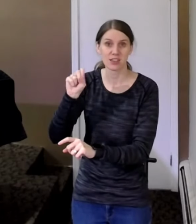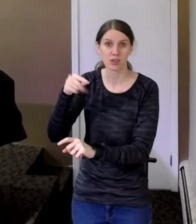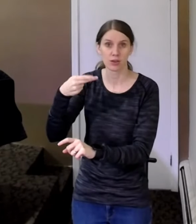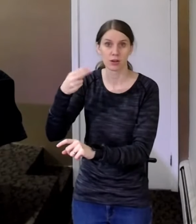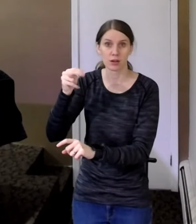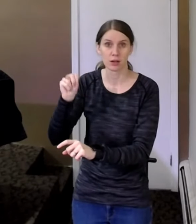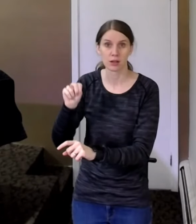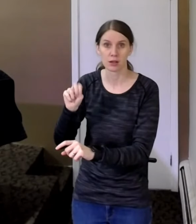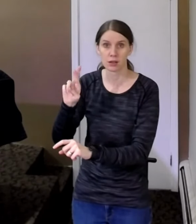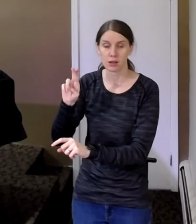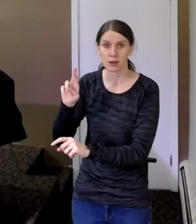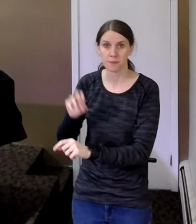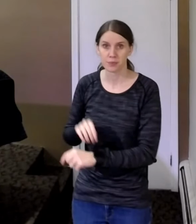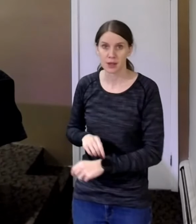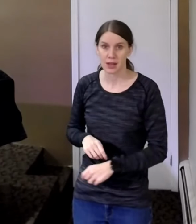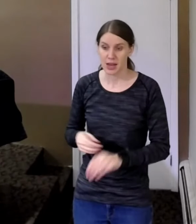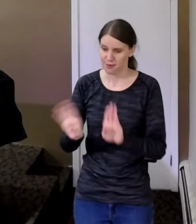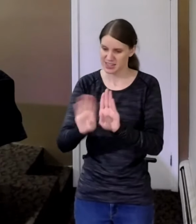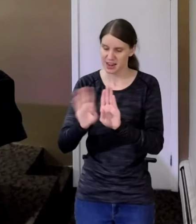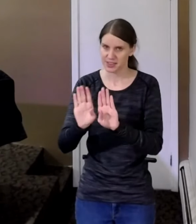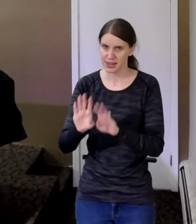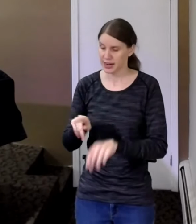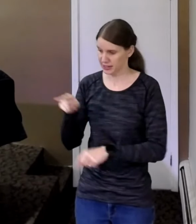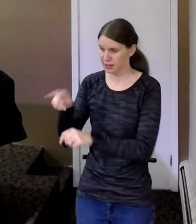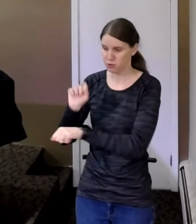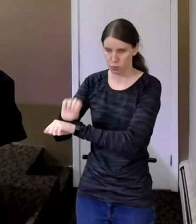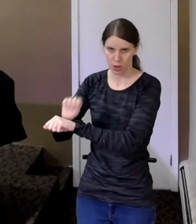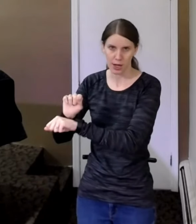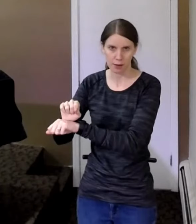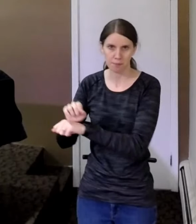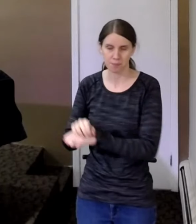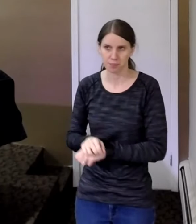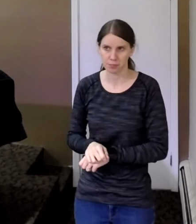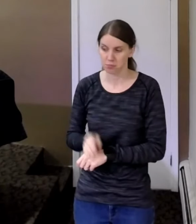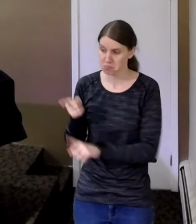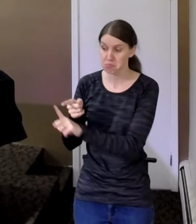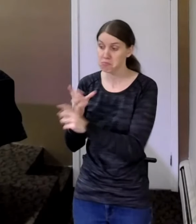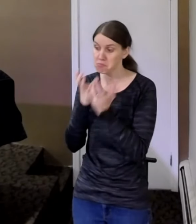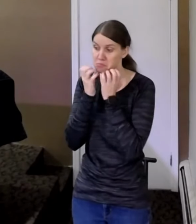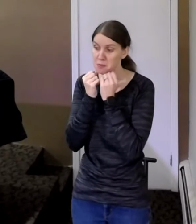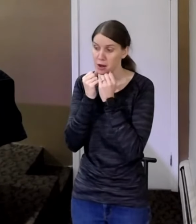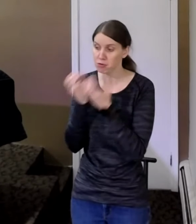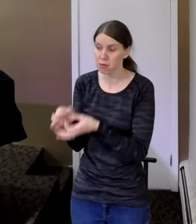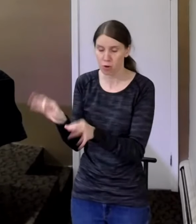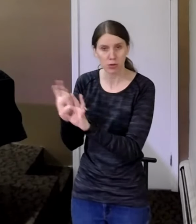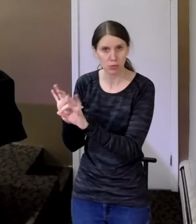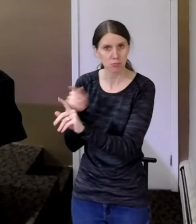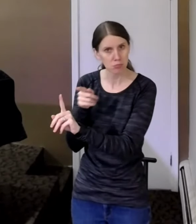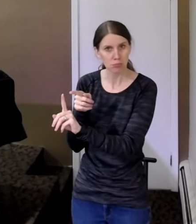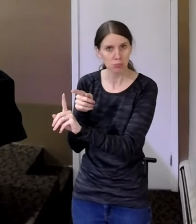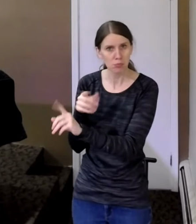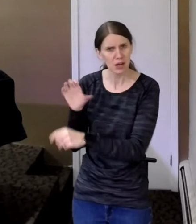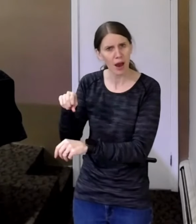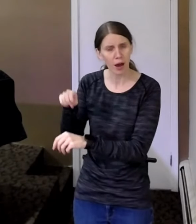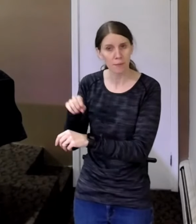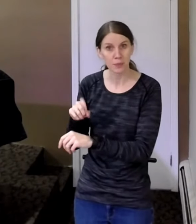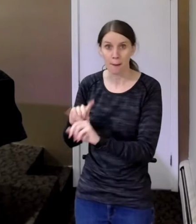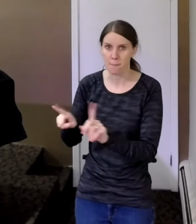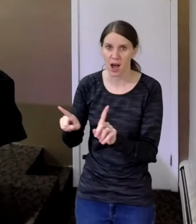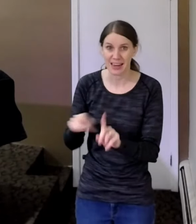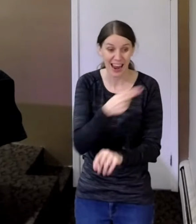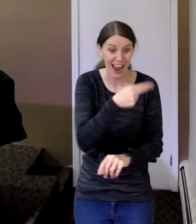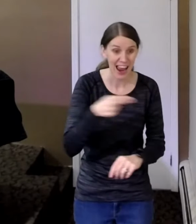was transacted, so he must have been somebody that mattered in some degree. But when Haman